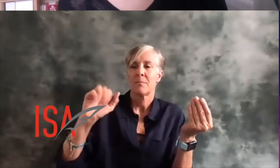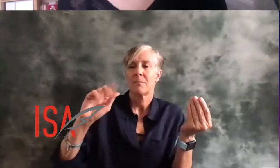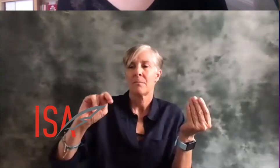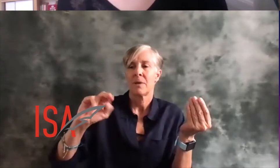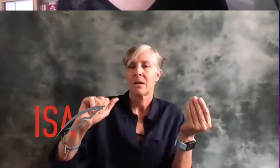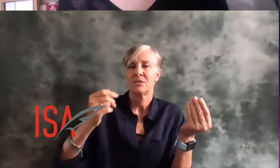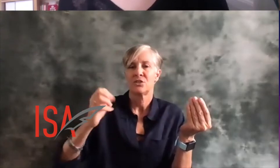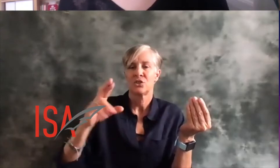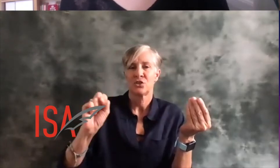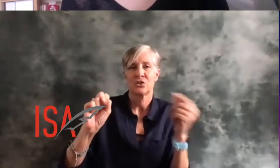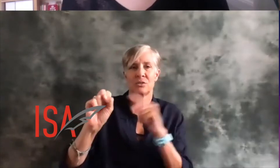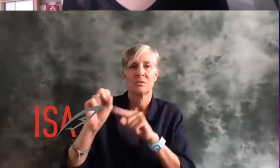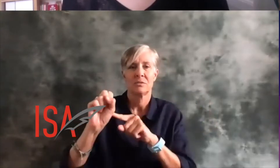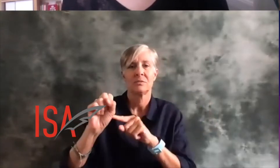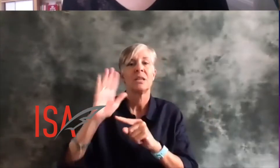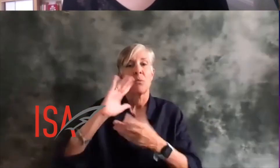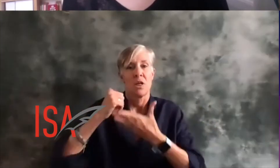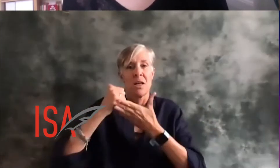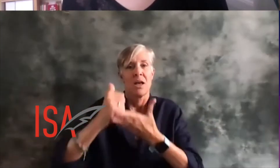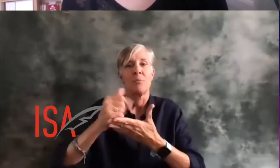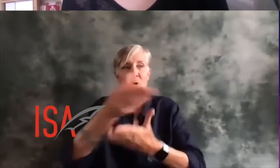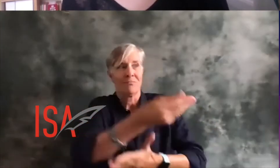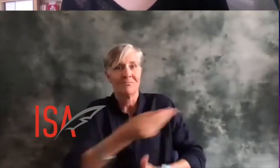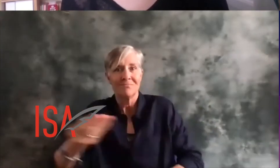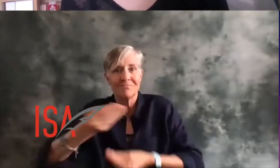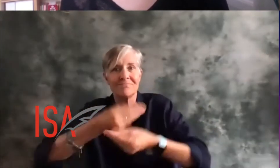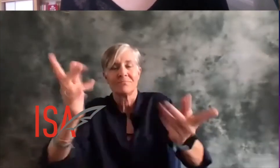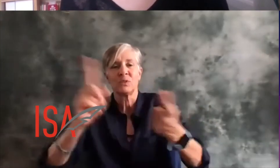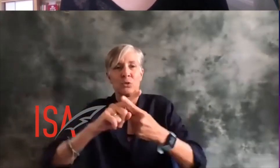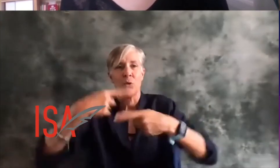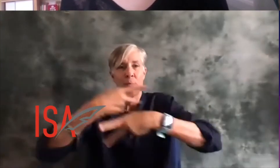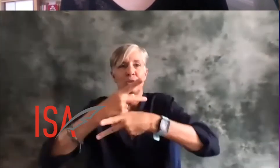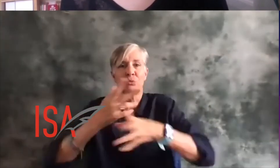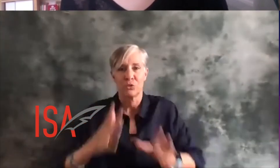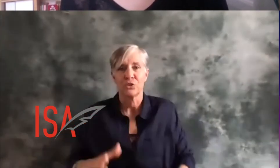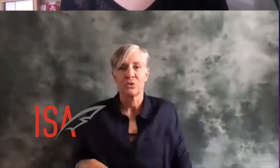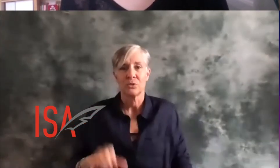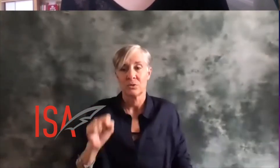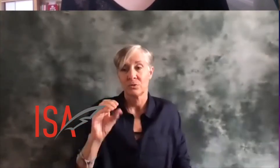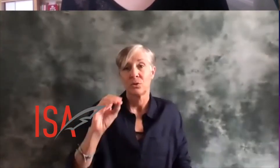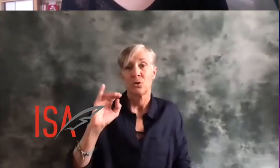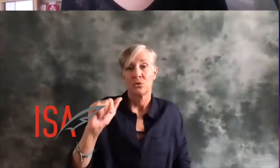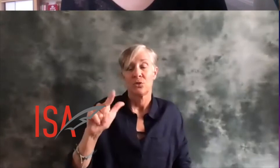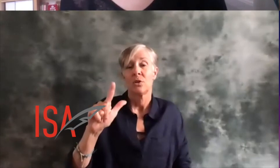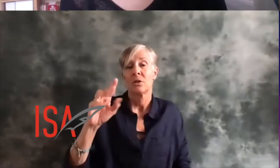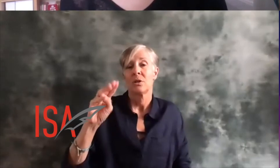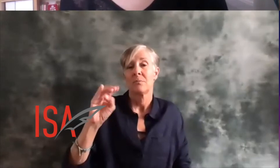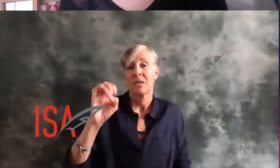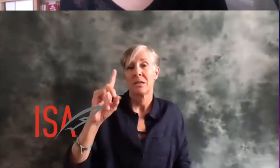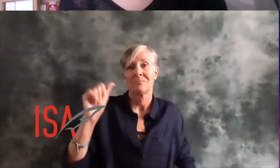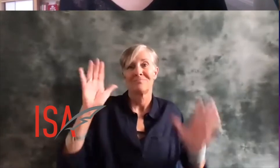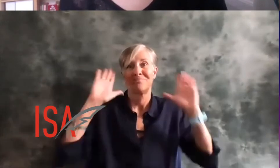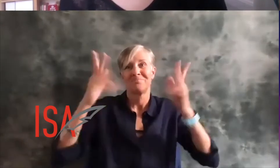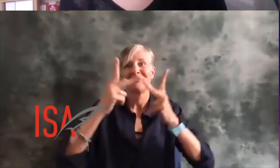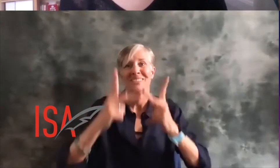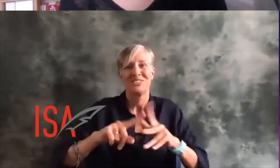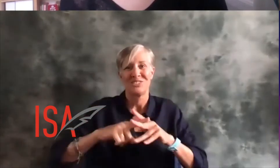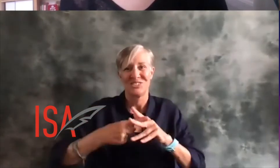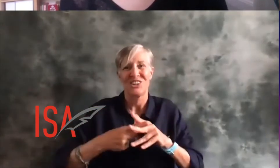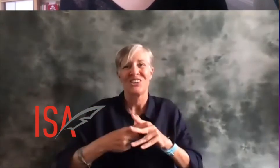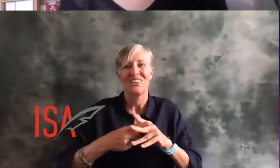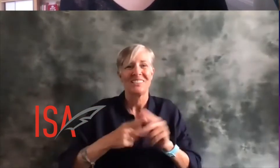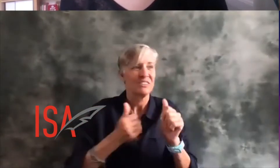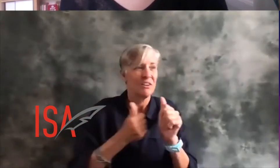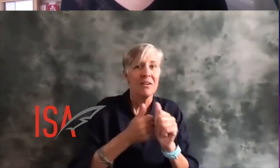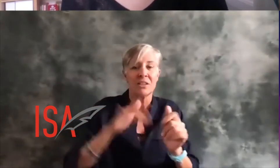can help you get your work in front of producers. And social media is a wonderful place of just following